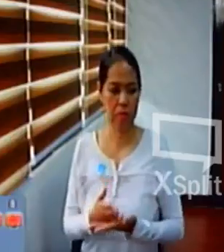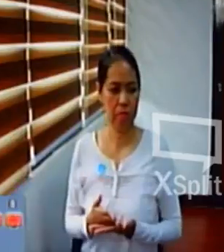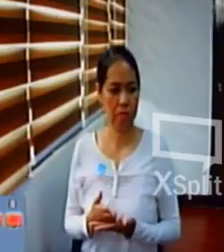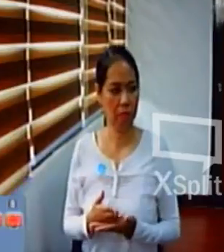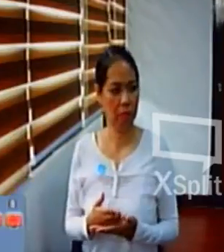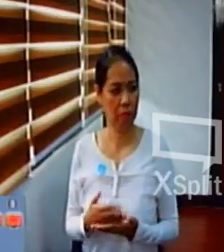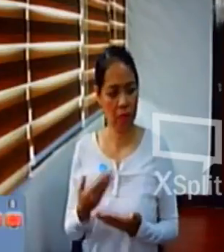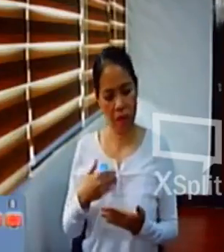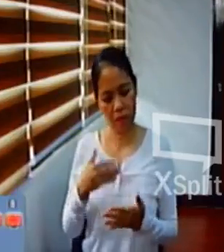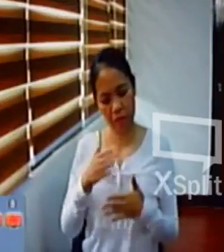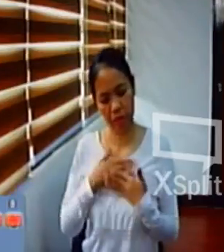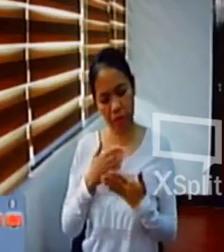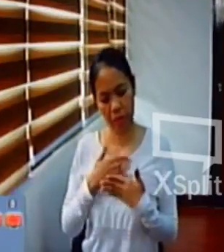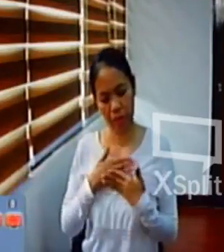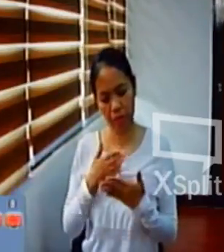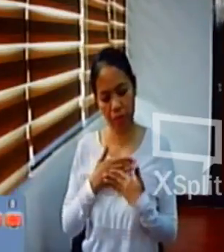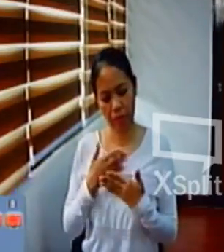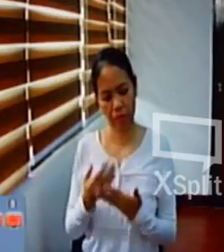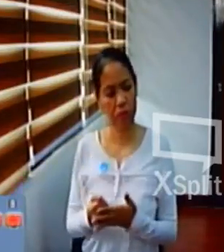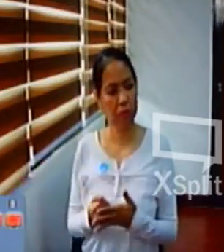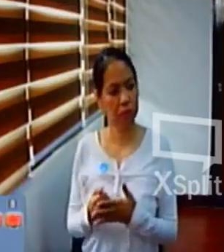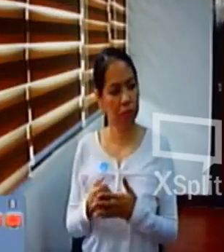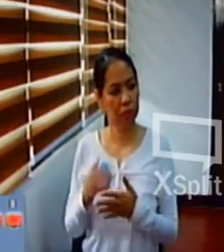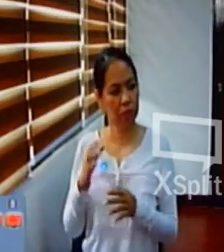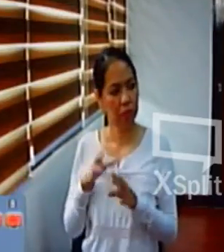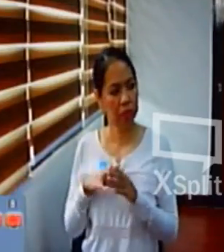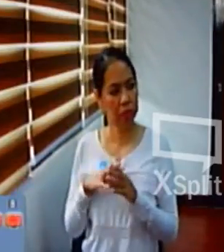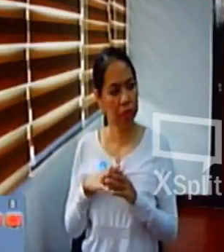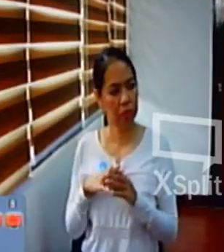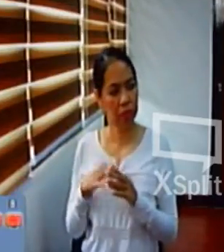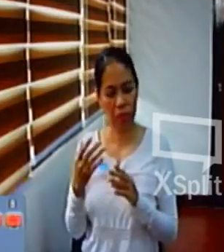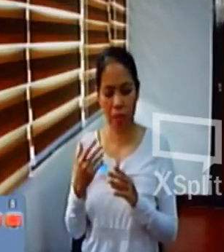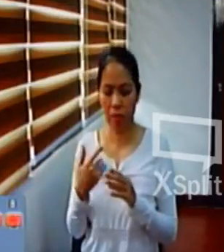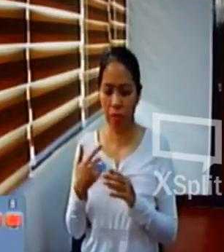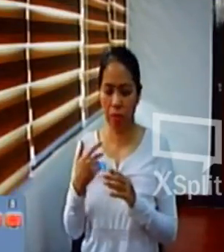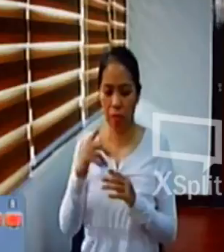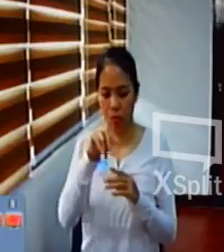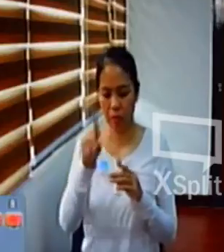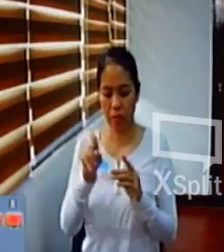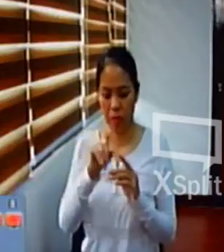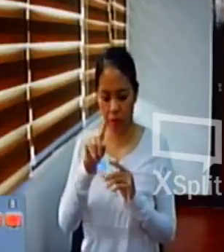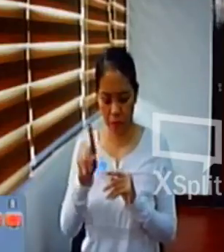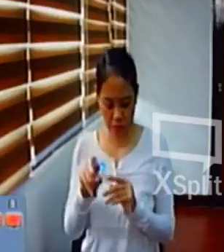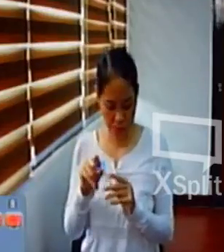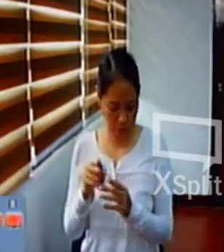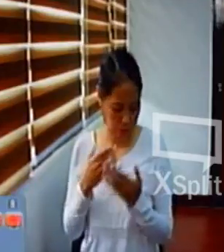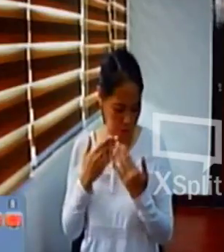I'd be happy to entertain any clarification. Thank you, sir.